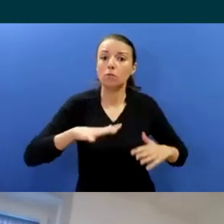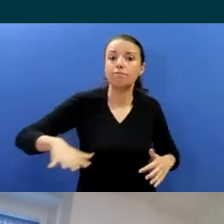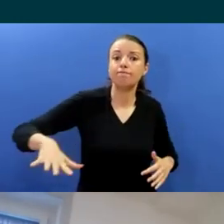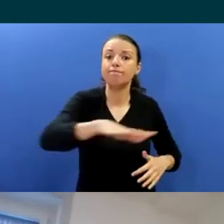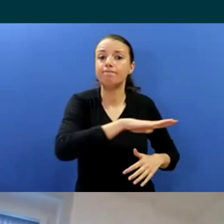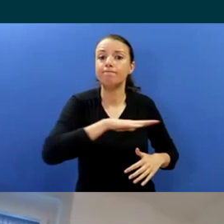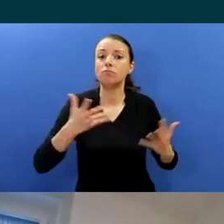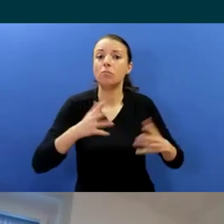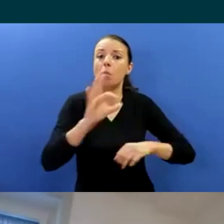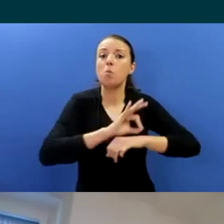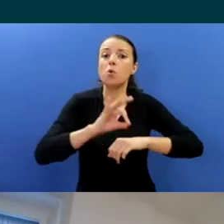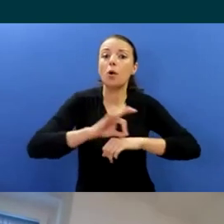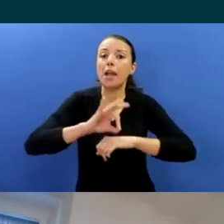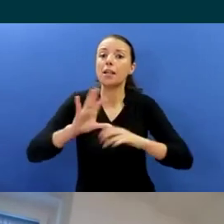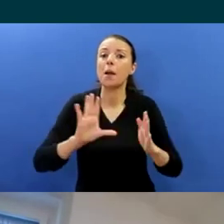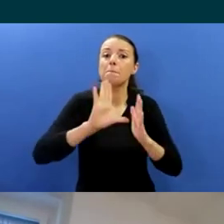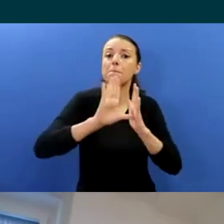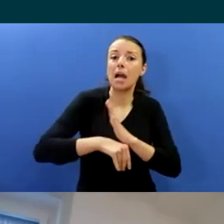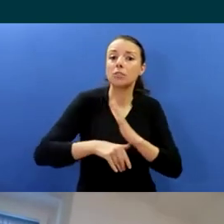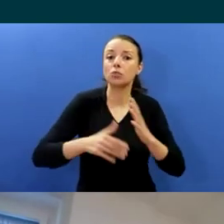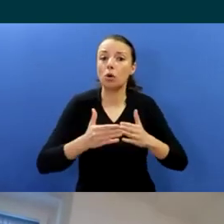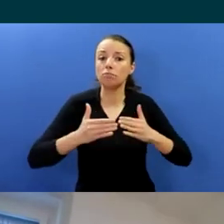that also was a step-by-step